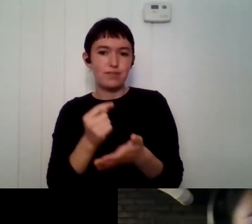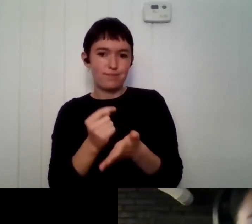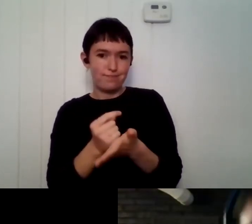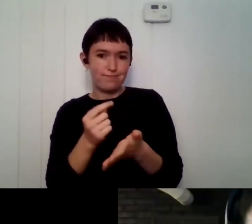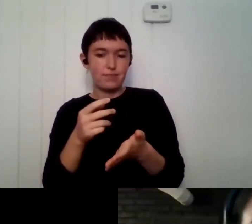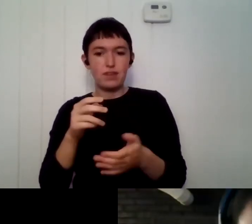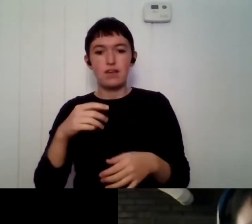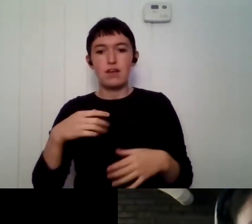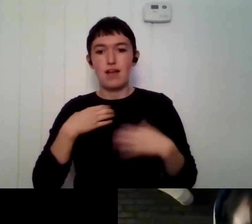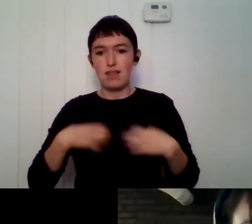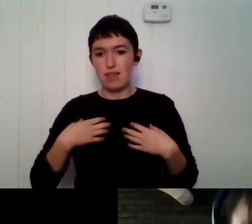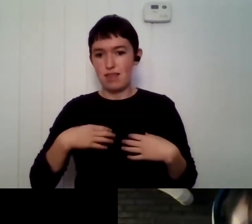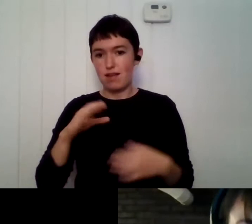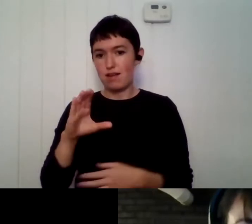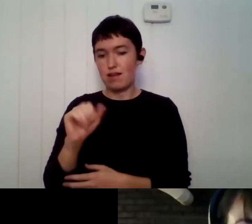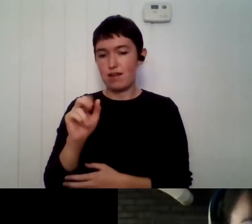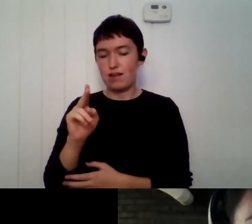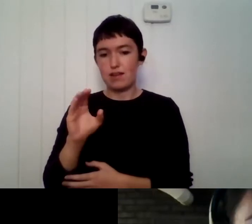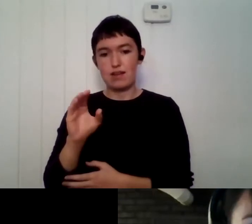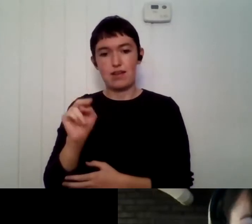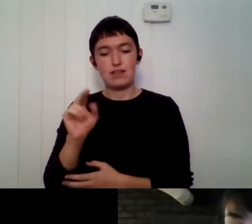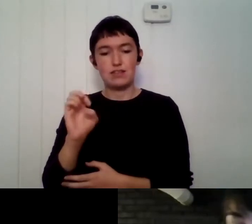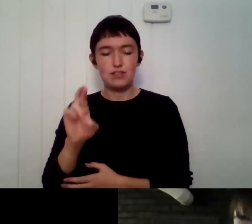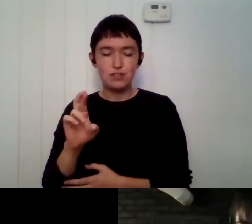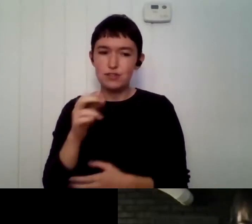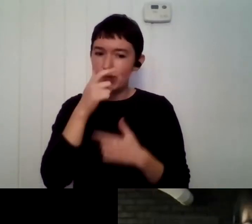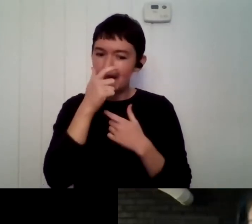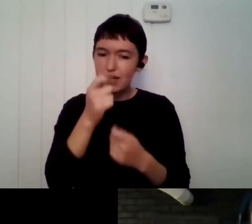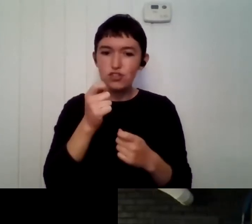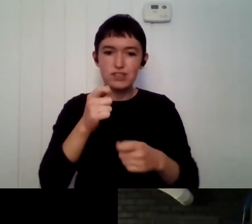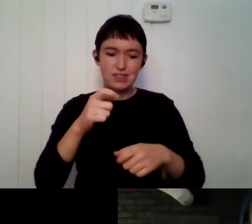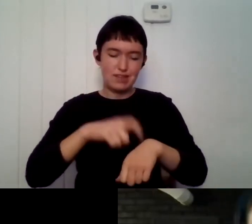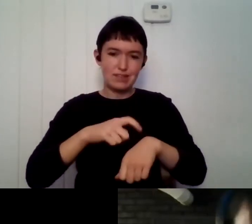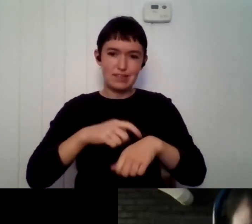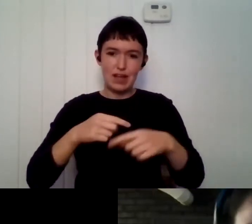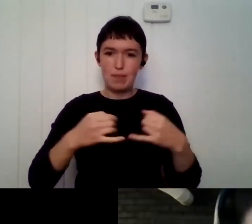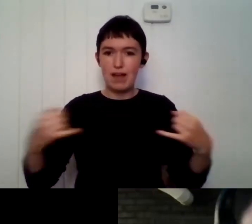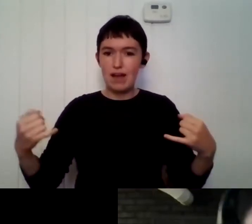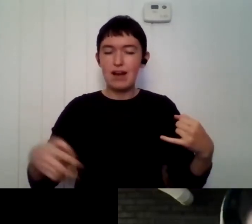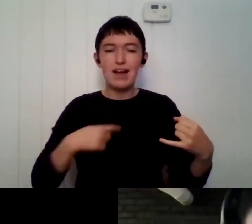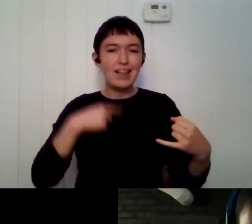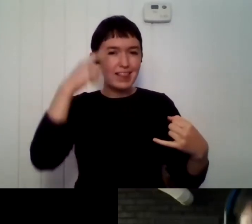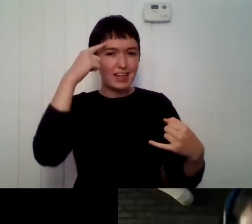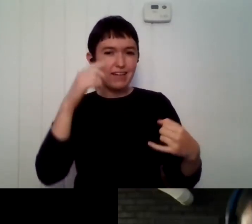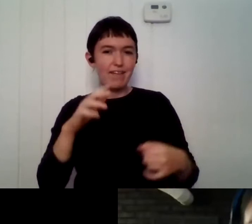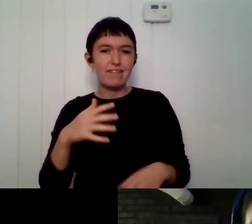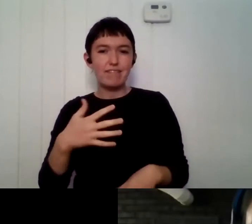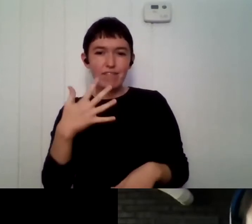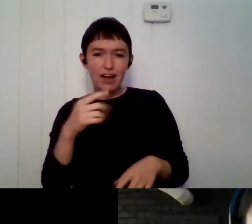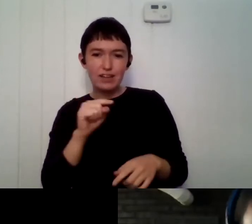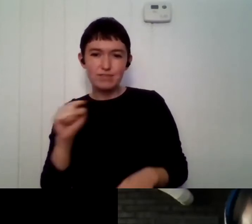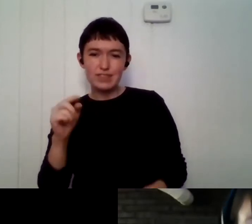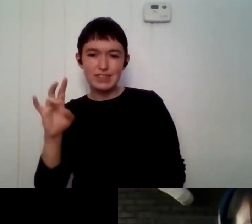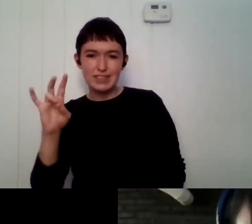And this was also a really quick development timeline. I want to say 5 to 7 years, something like that, which was quite